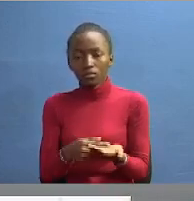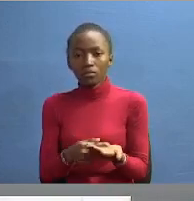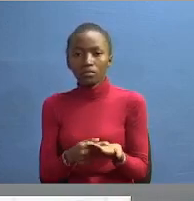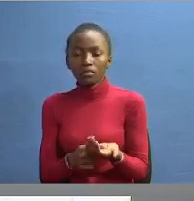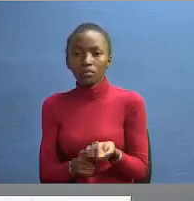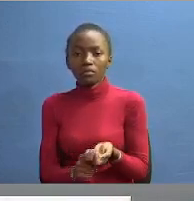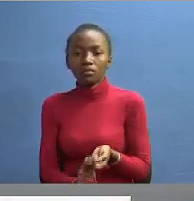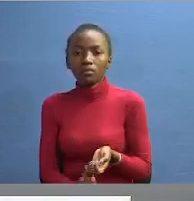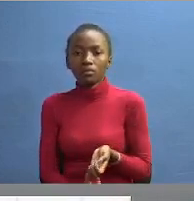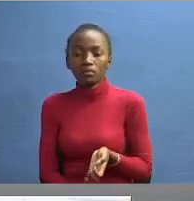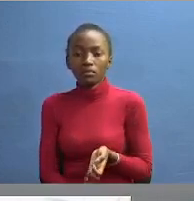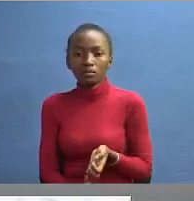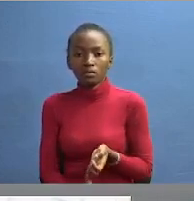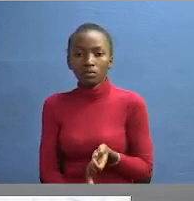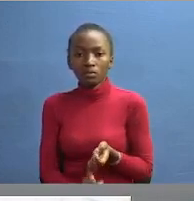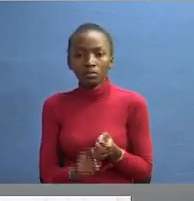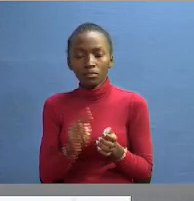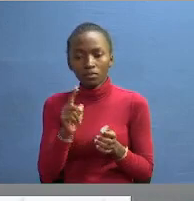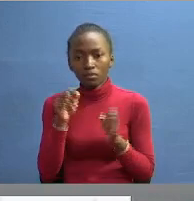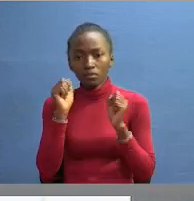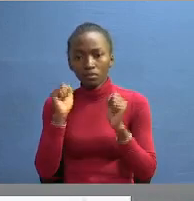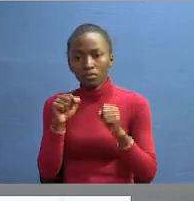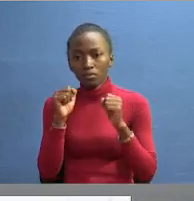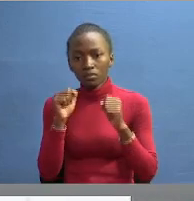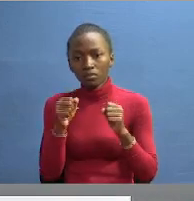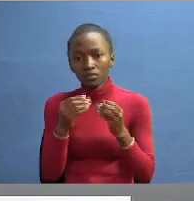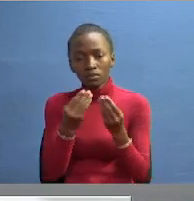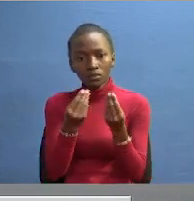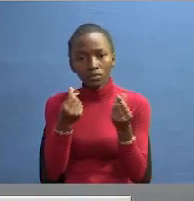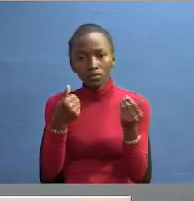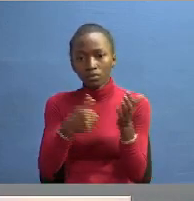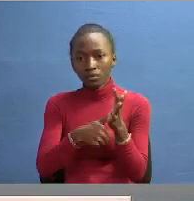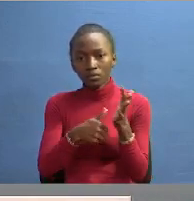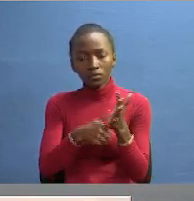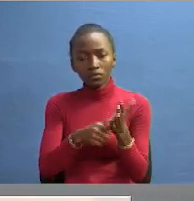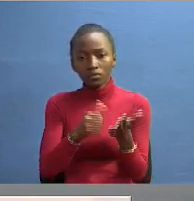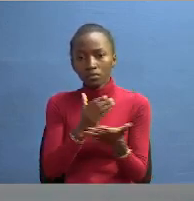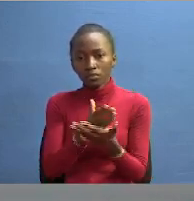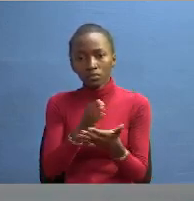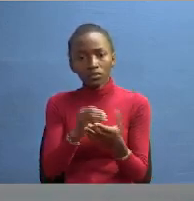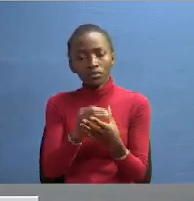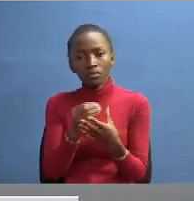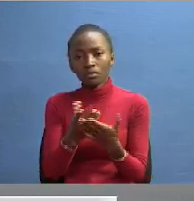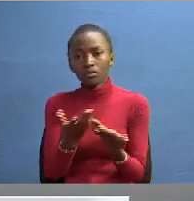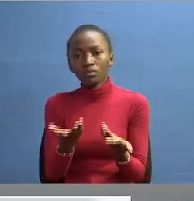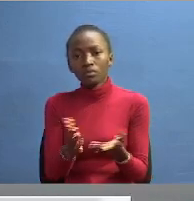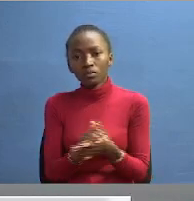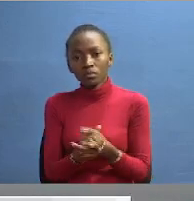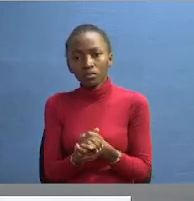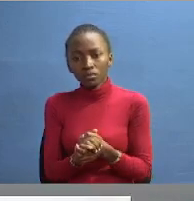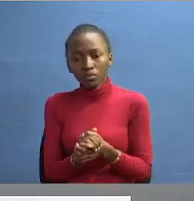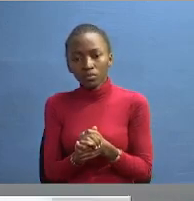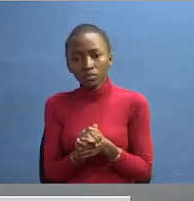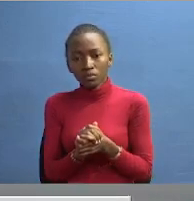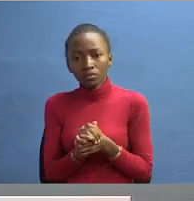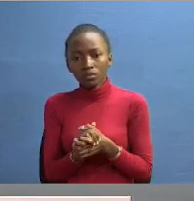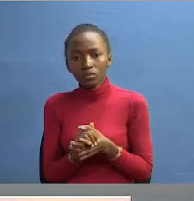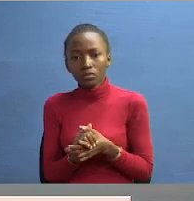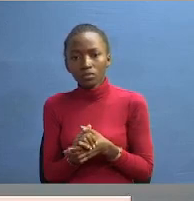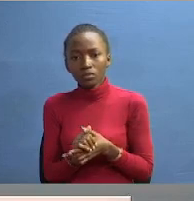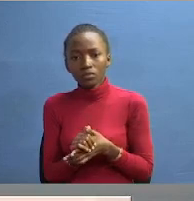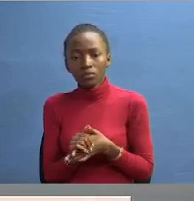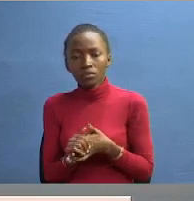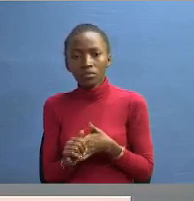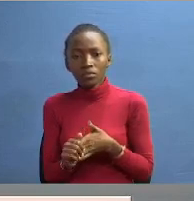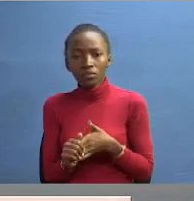been there so far, will they really yield fruits to ensure that peace prevails and we see something like a ceasefire from the armed